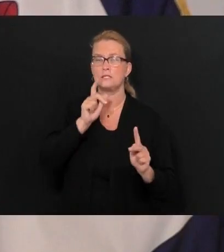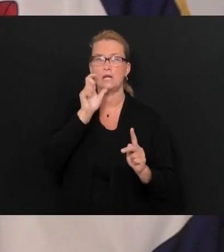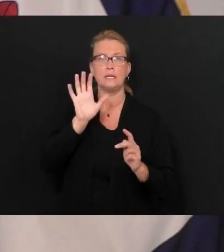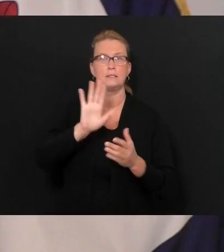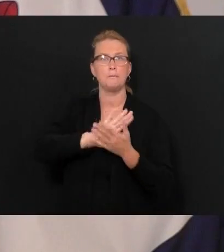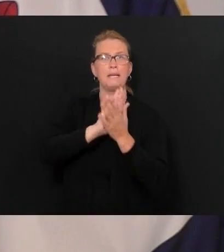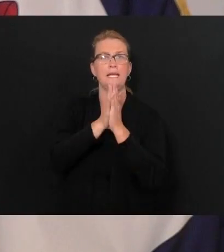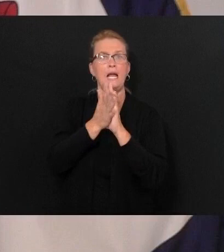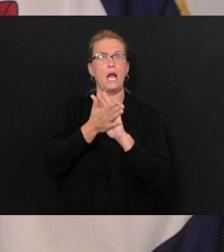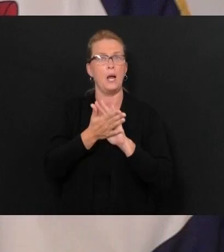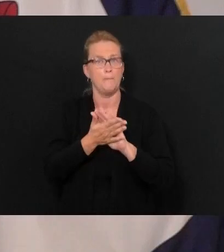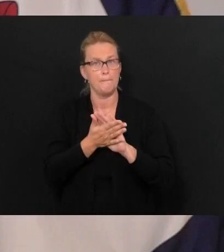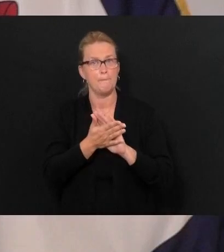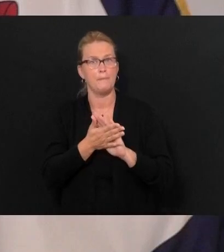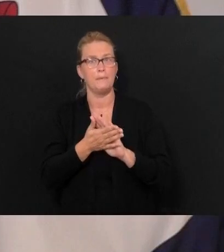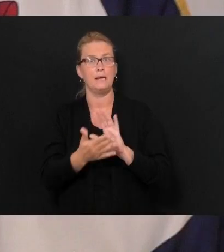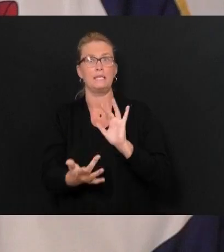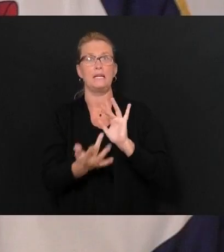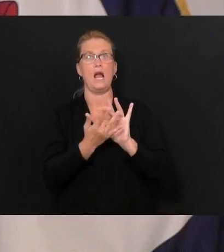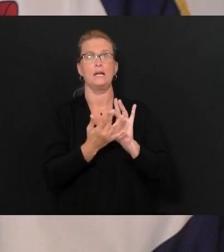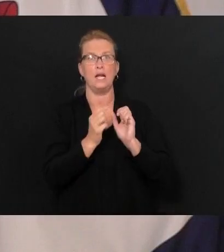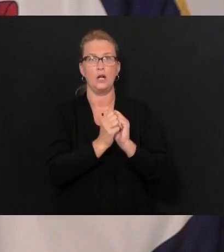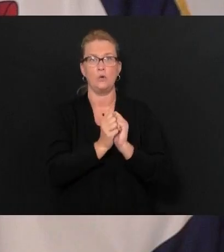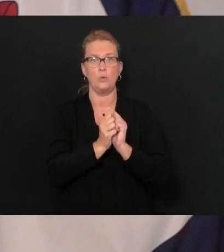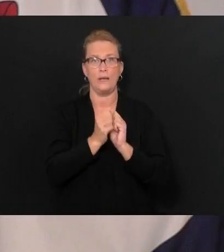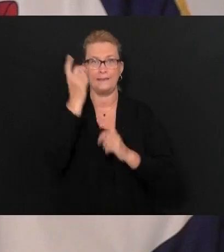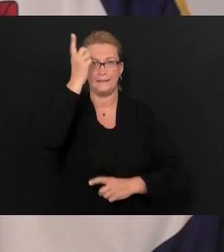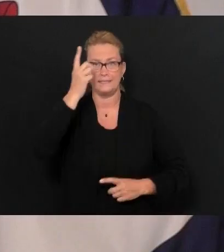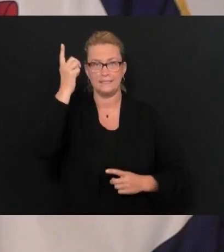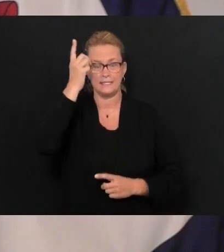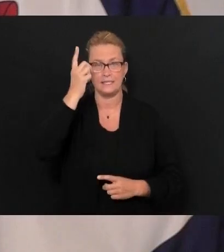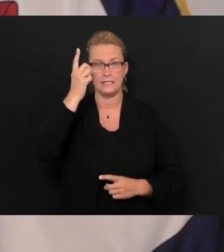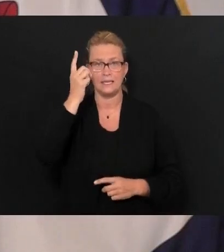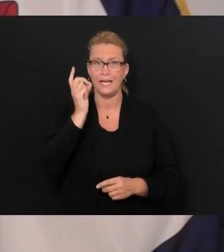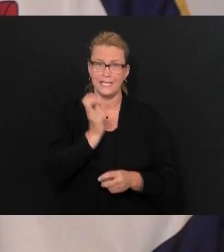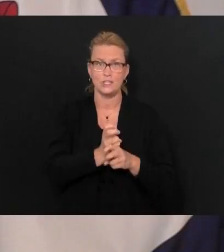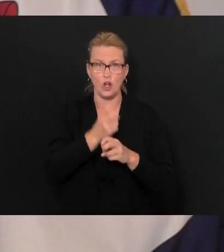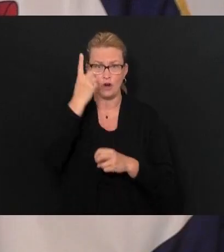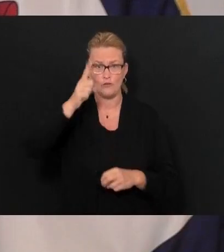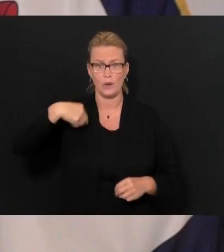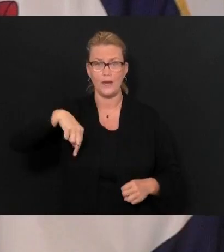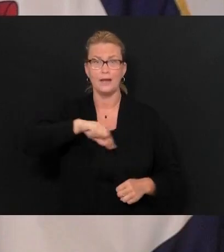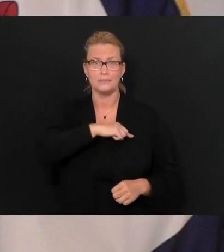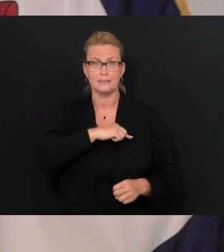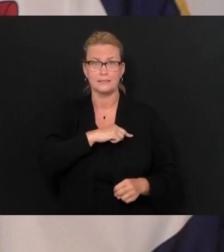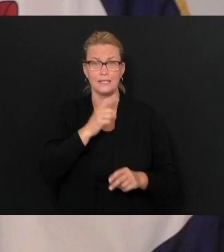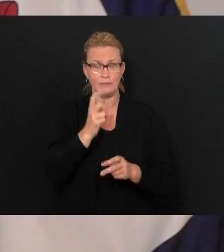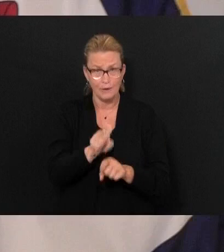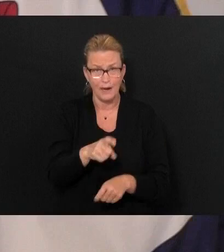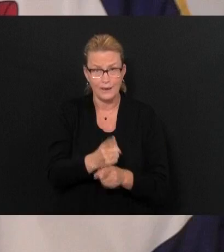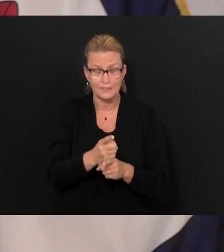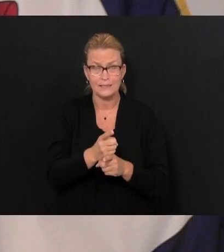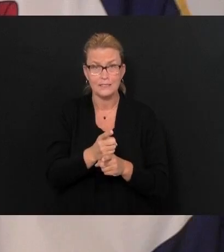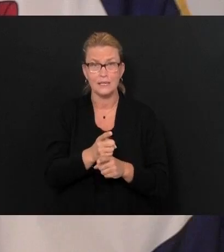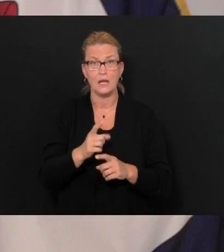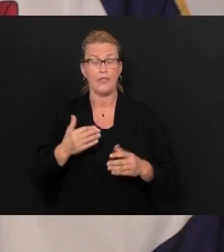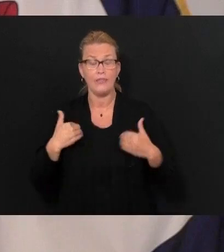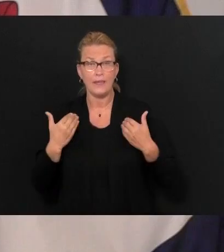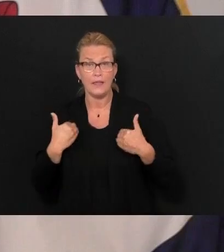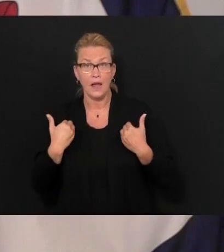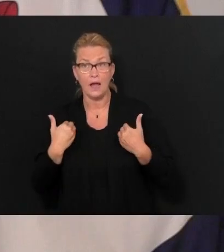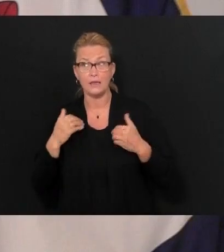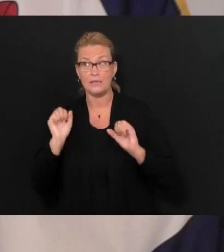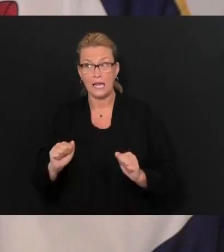It's mighty, mighty tough on the old. It's tough on us all. And absolutely the young can get